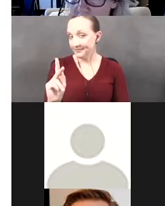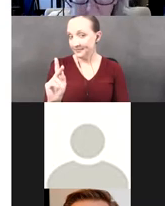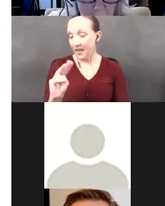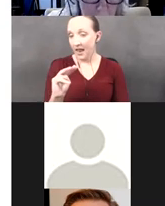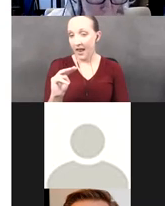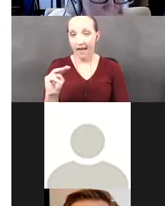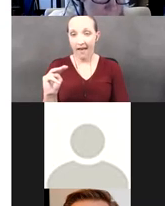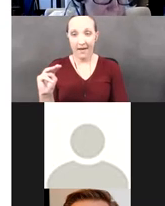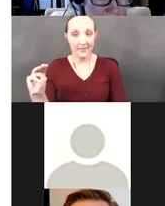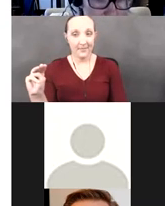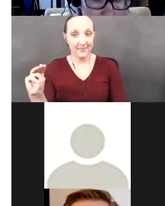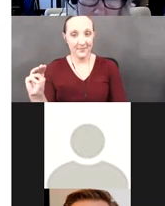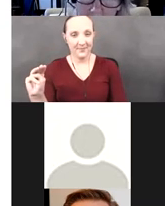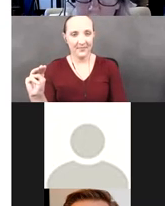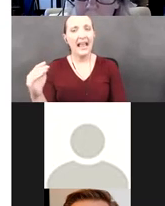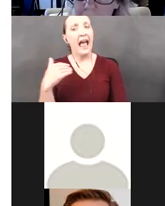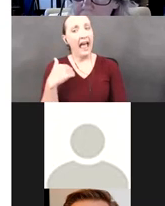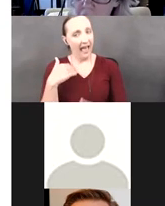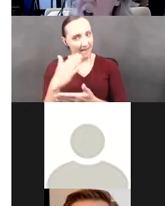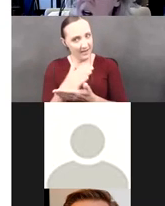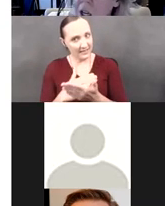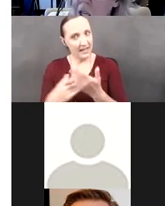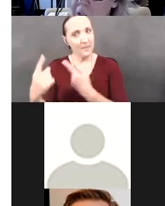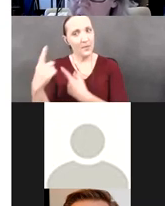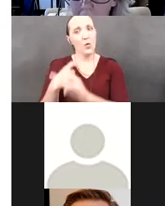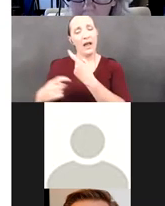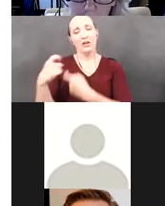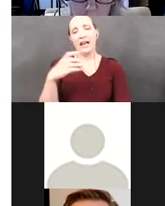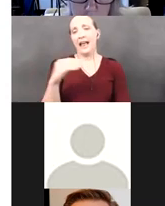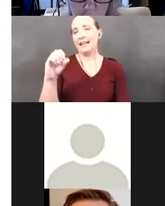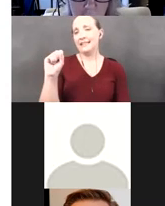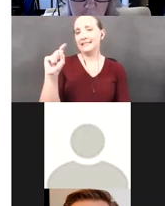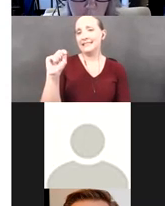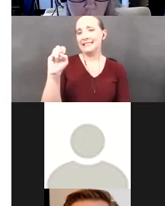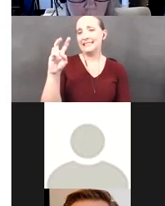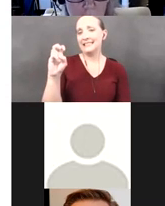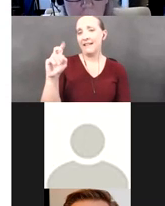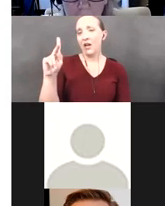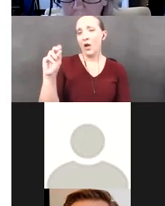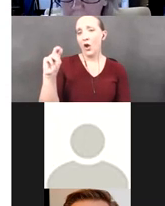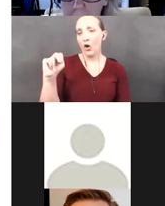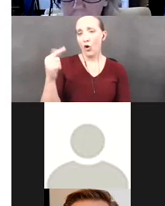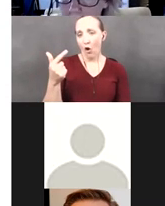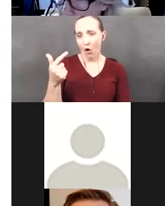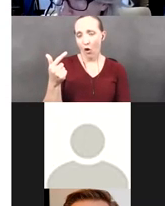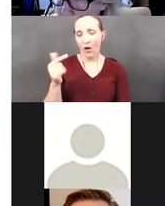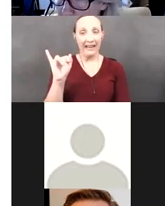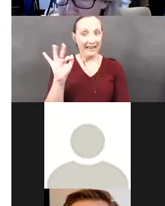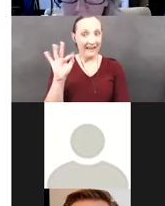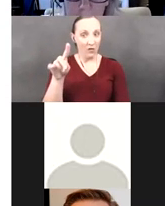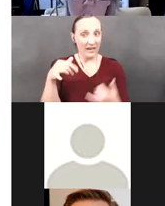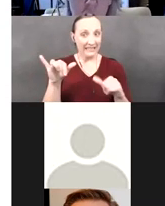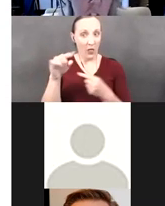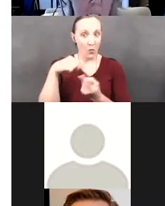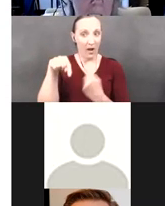We do have some questions, and Sí Steve tenemos Kong, if preguntas y you're still Steve on the Kong, call, si todavía está en la maybe you have